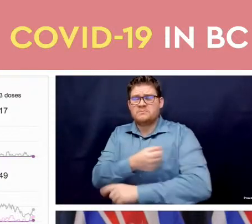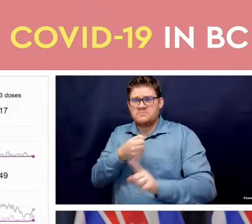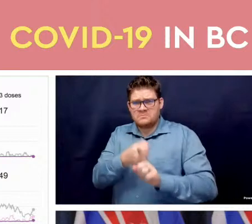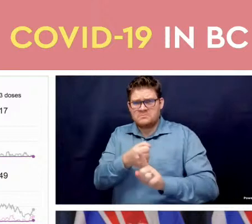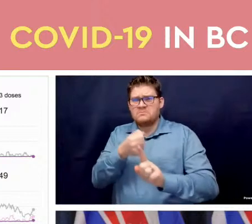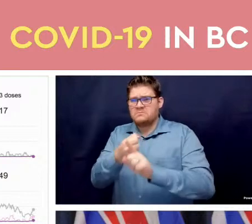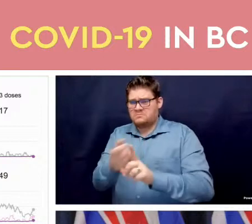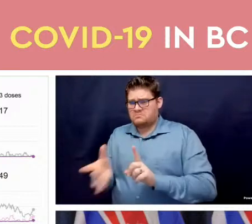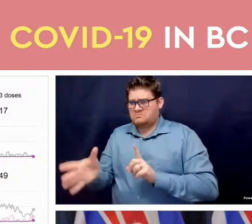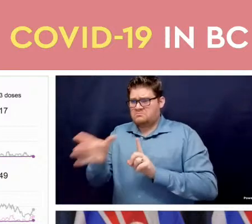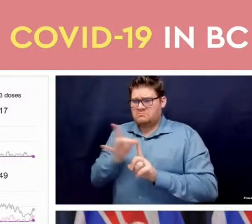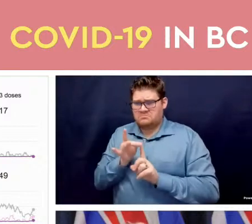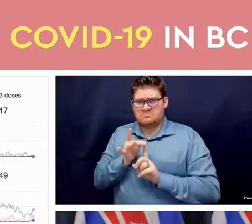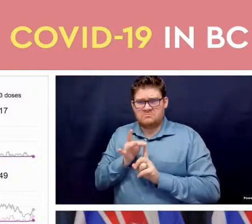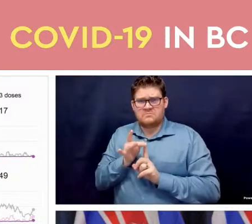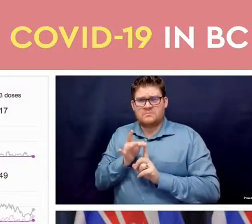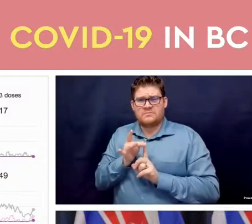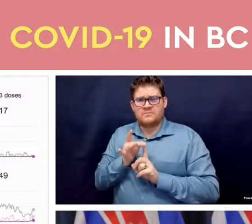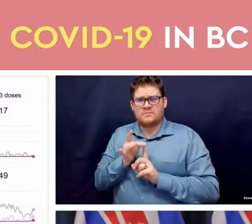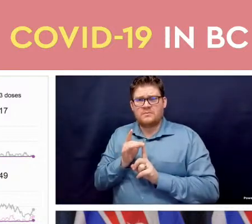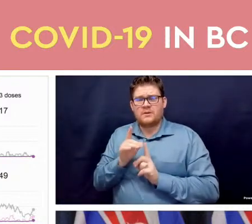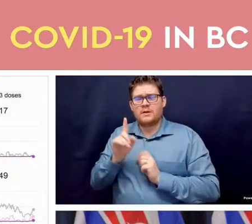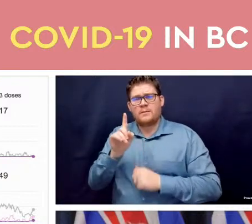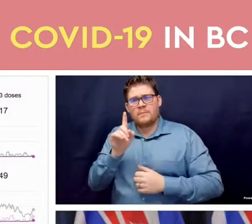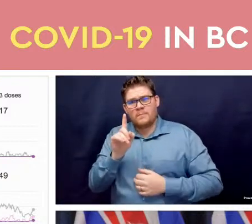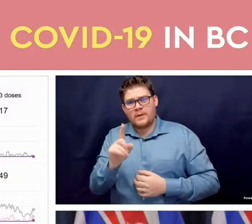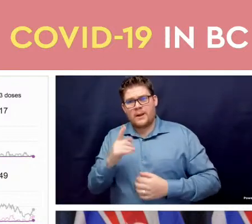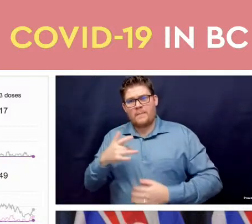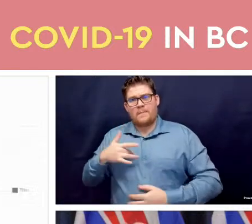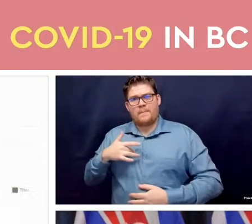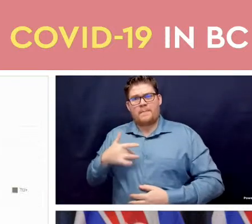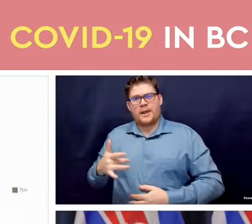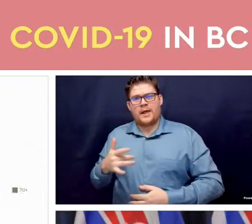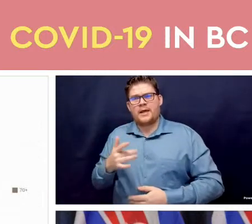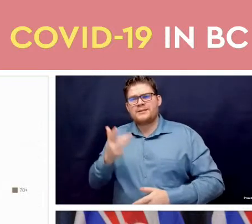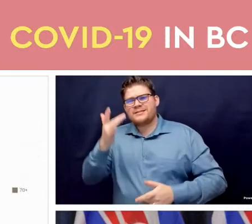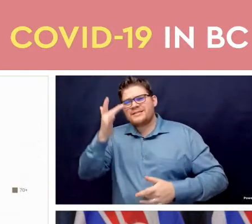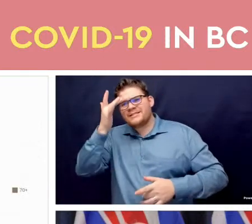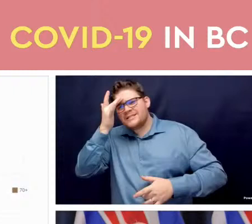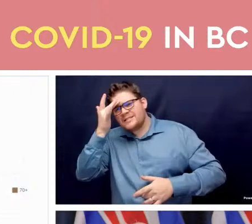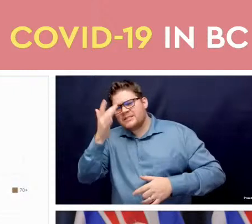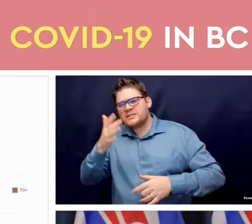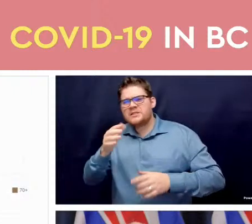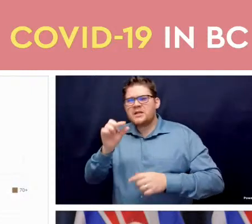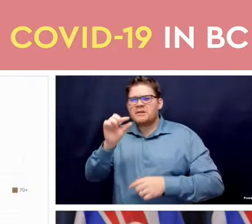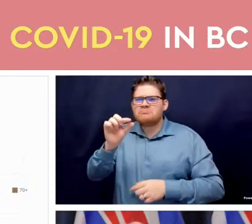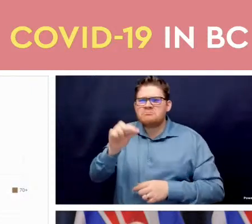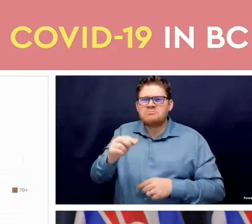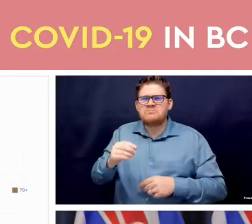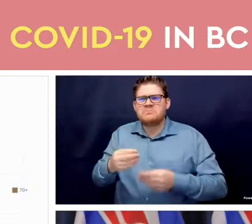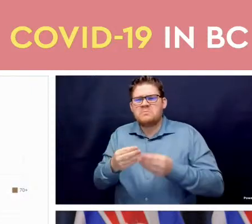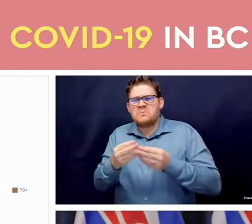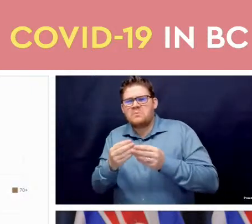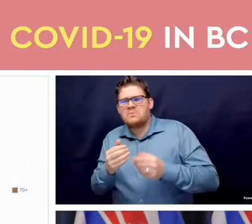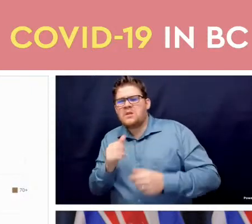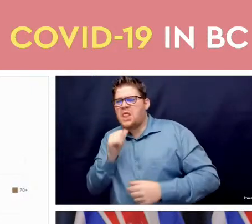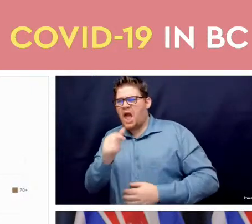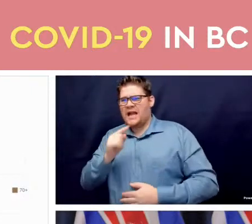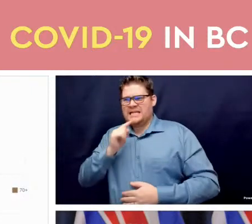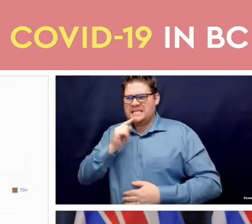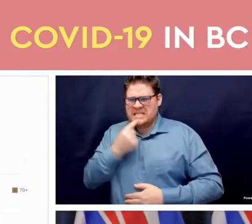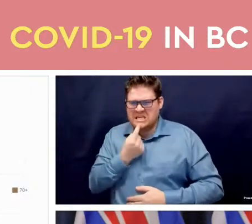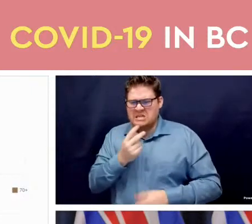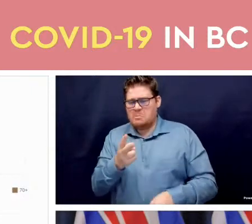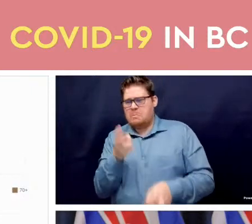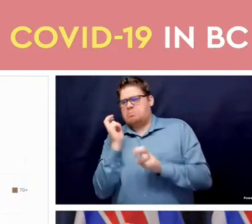to the virus, and after being exposed to the virus, the risk goes up of having more severe illness and ending up in hospital. And